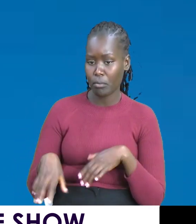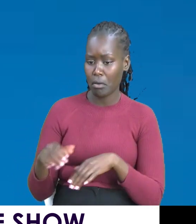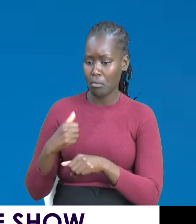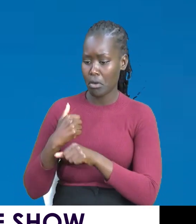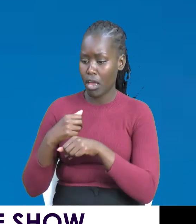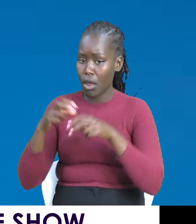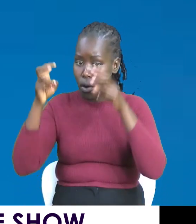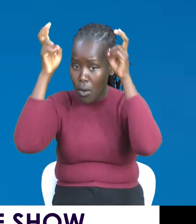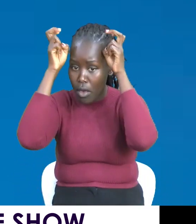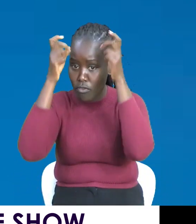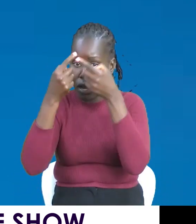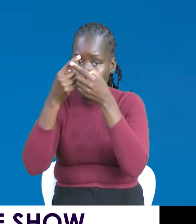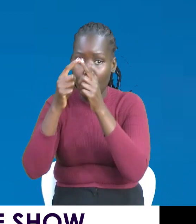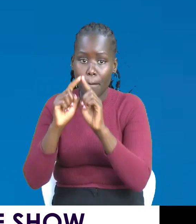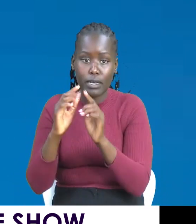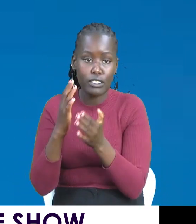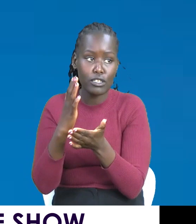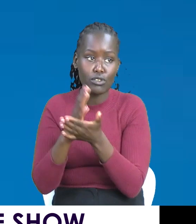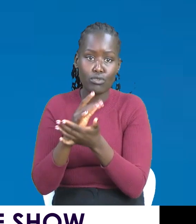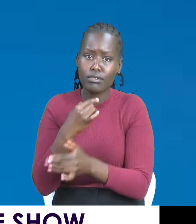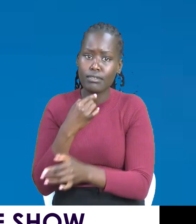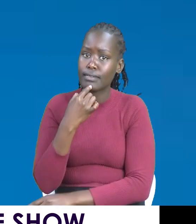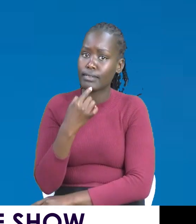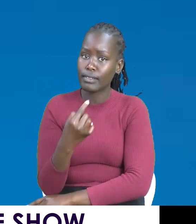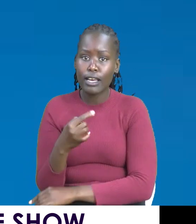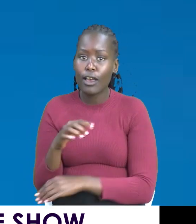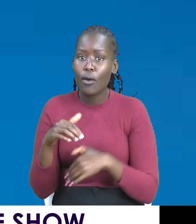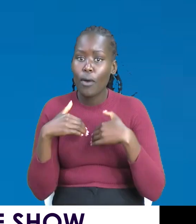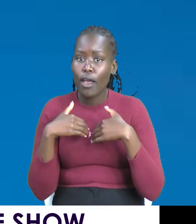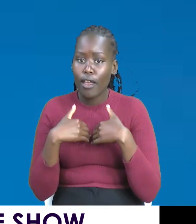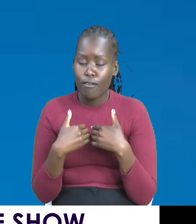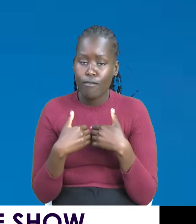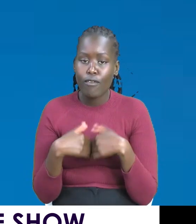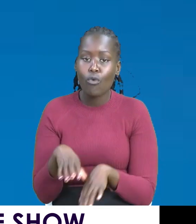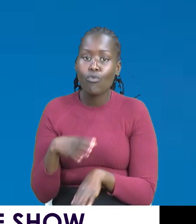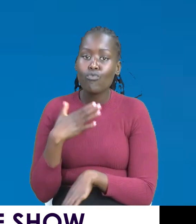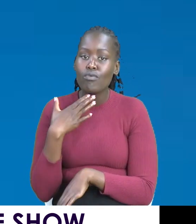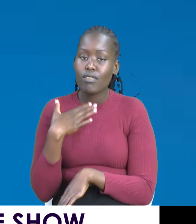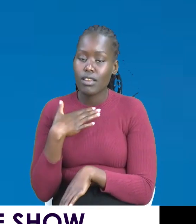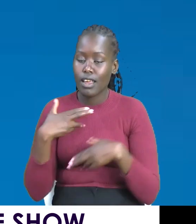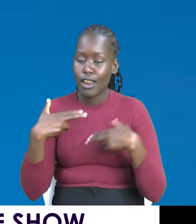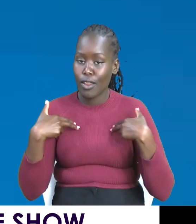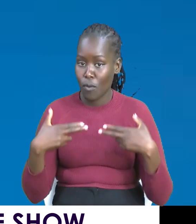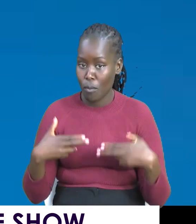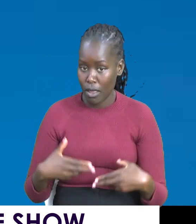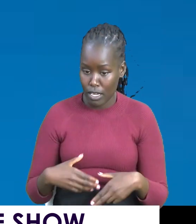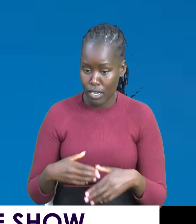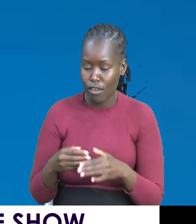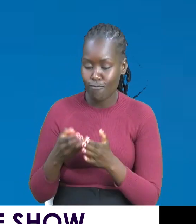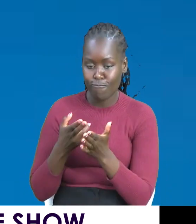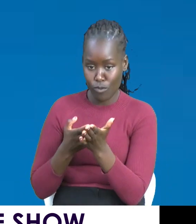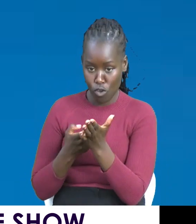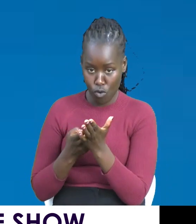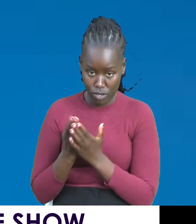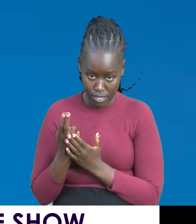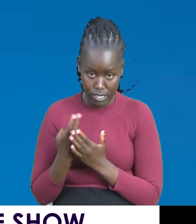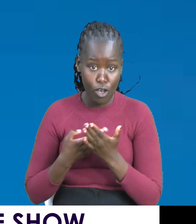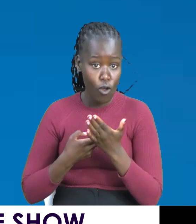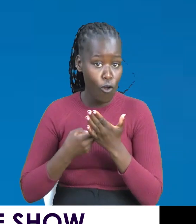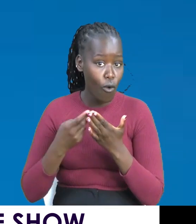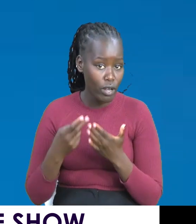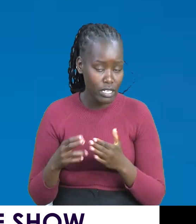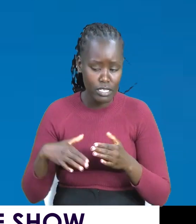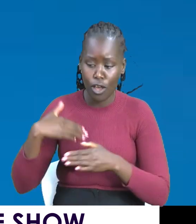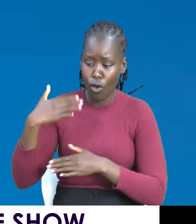evil. But truth be told, there is a yearning in humanity for honesty.